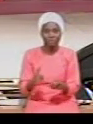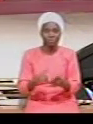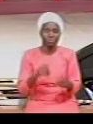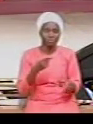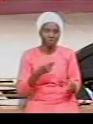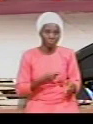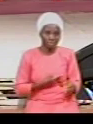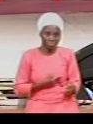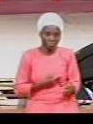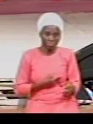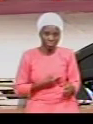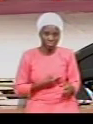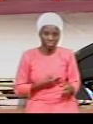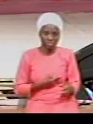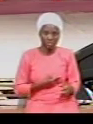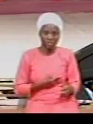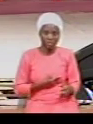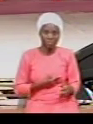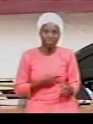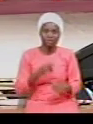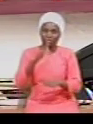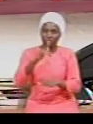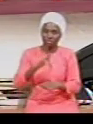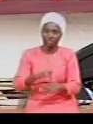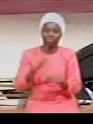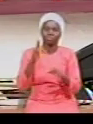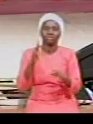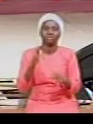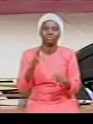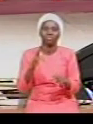us affects our will,